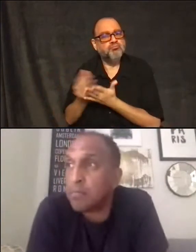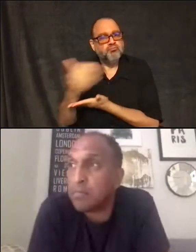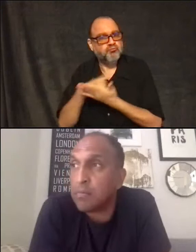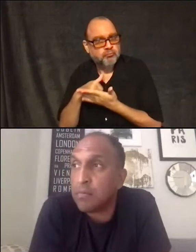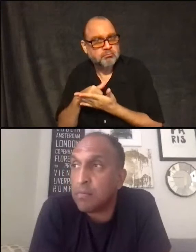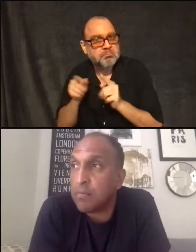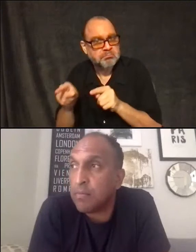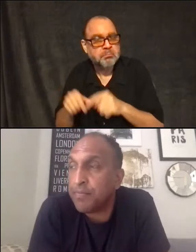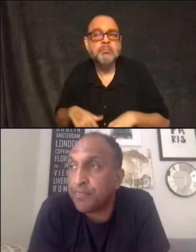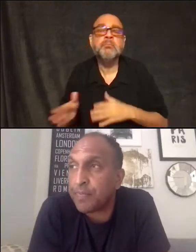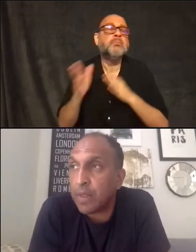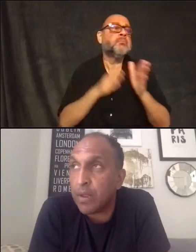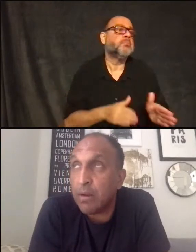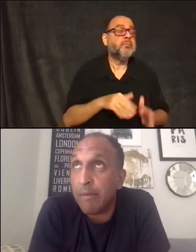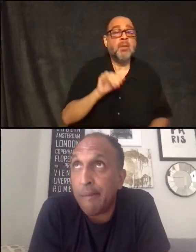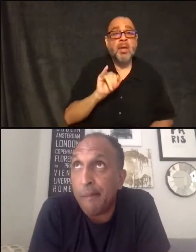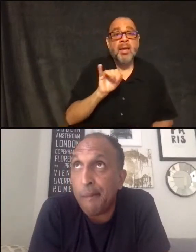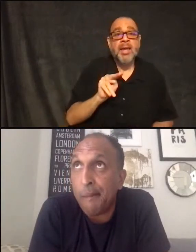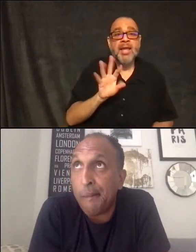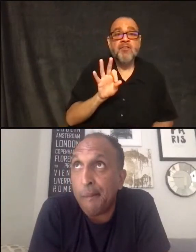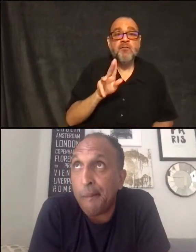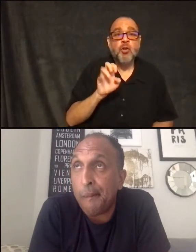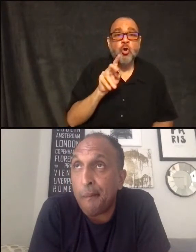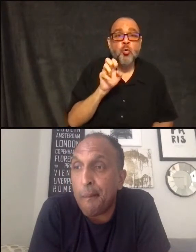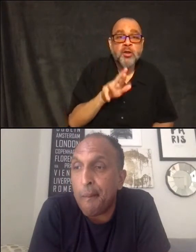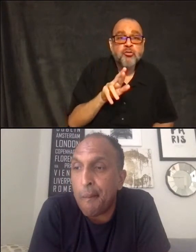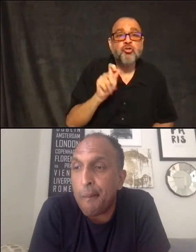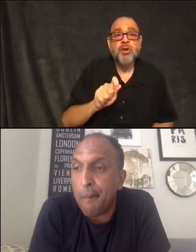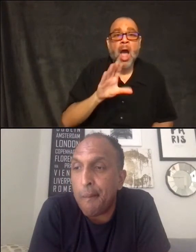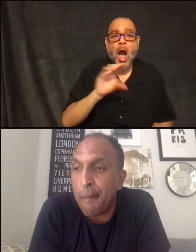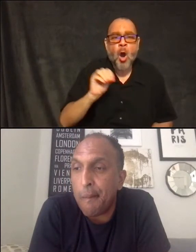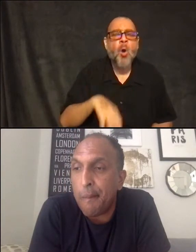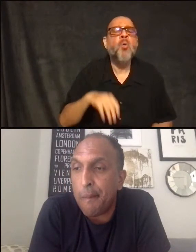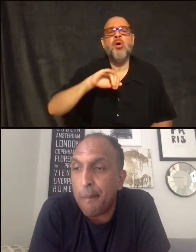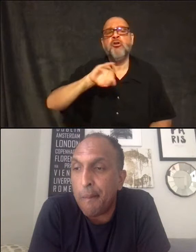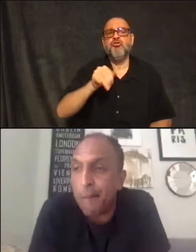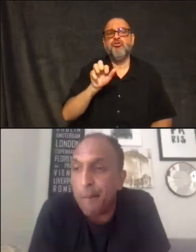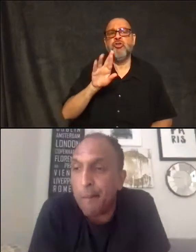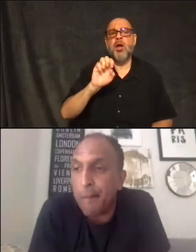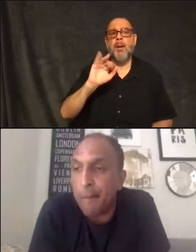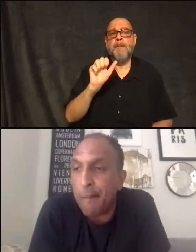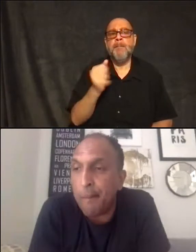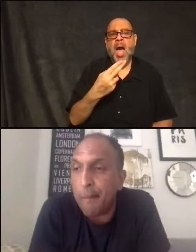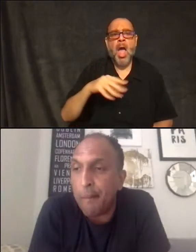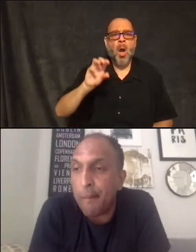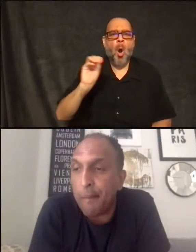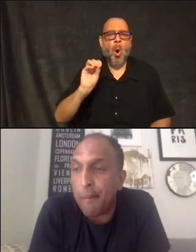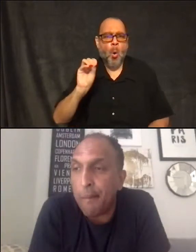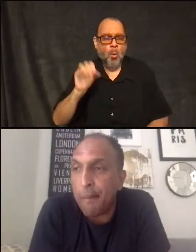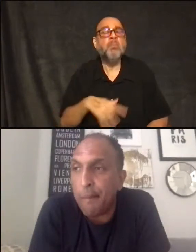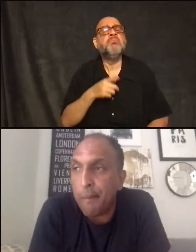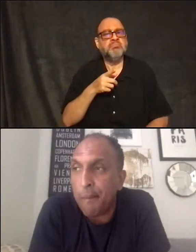of influencer.co, Jeremiah Owang, who's speaking, that you're going to speak to as part of